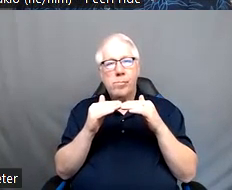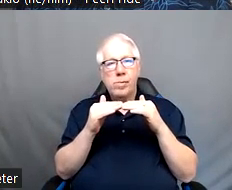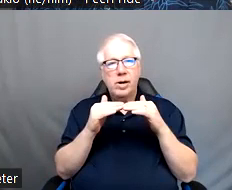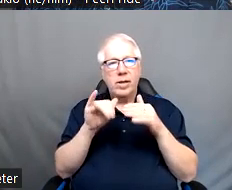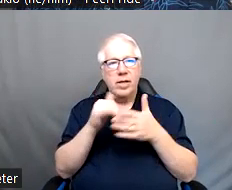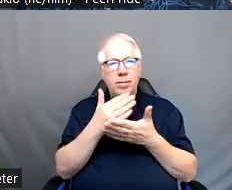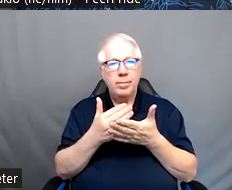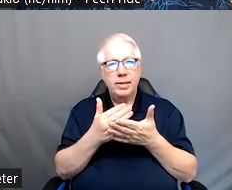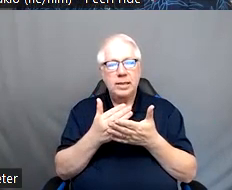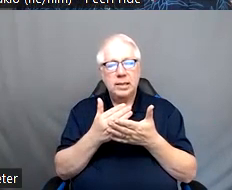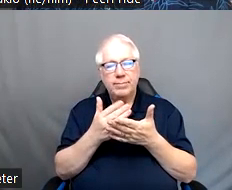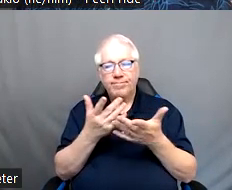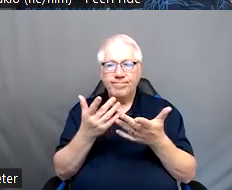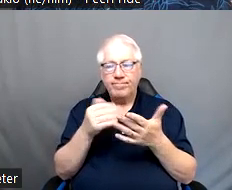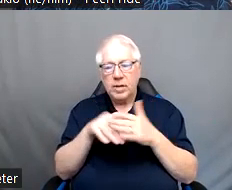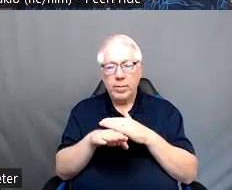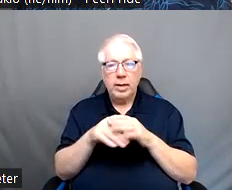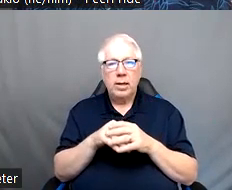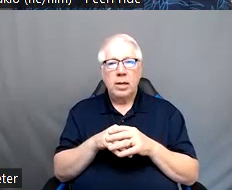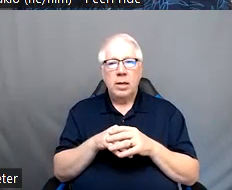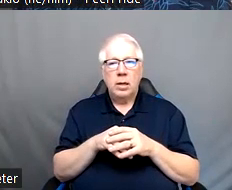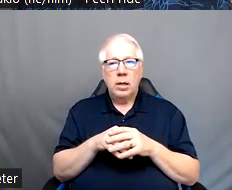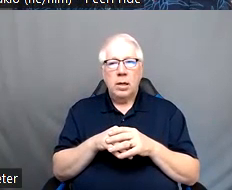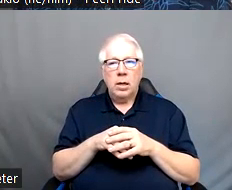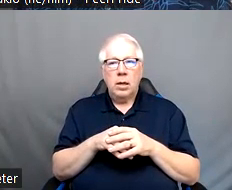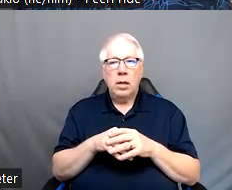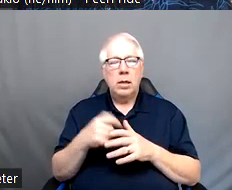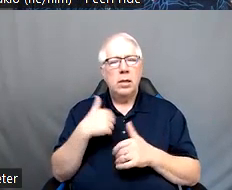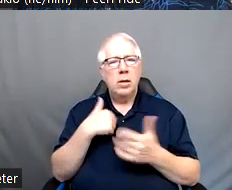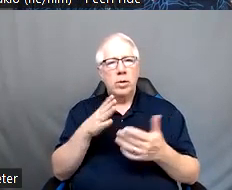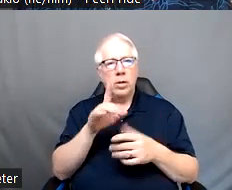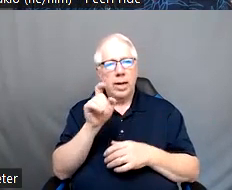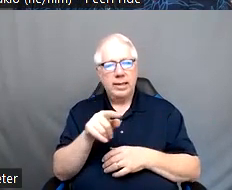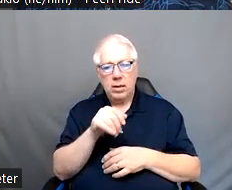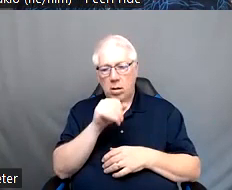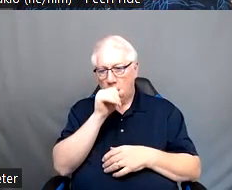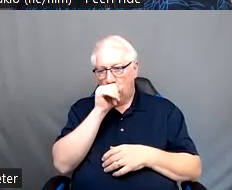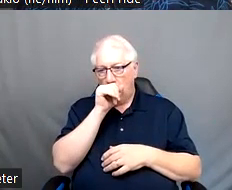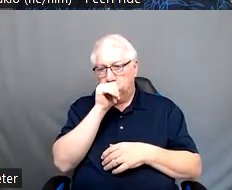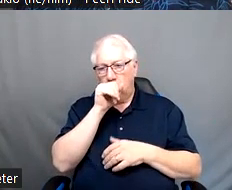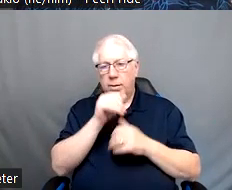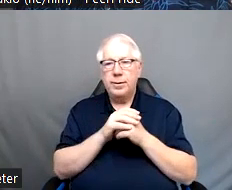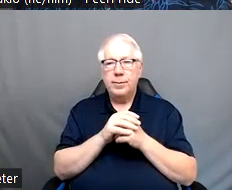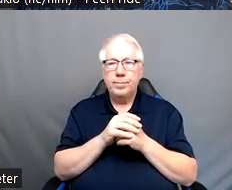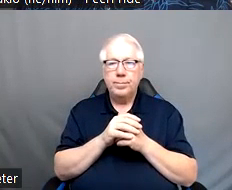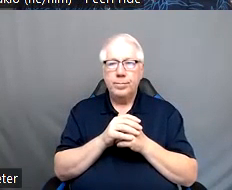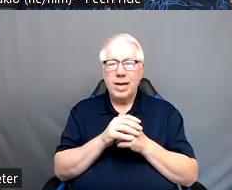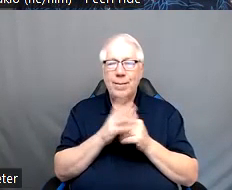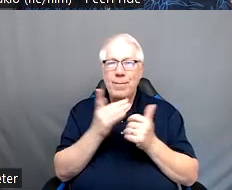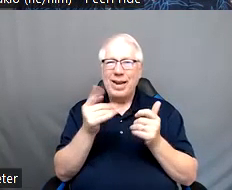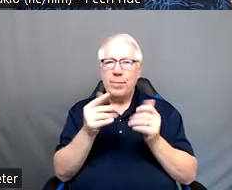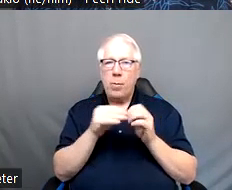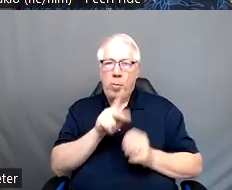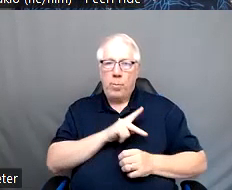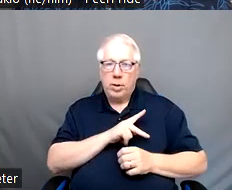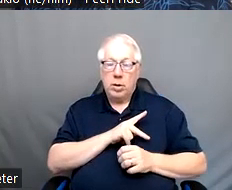piece coming in. And I wanted to ask one that is, you know, maybe a little bit more personal, but feel